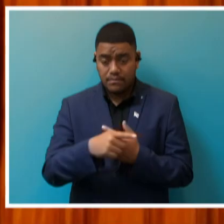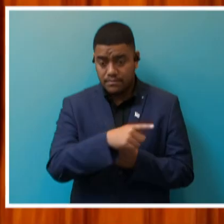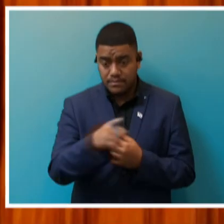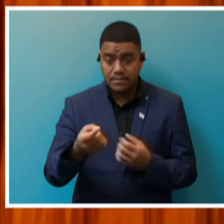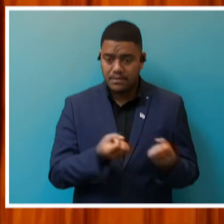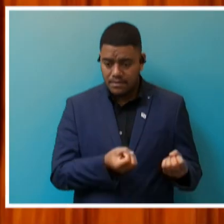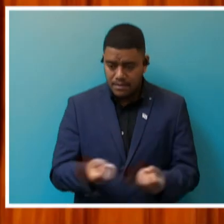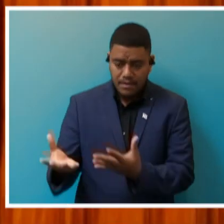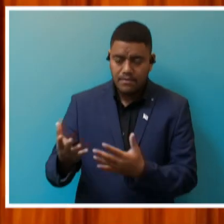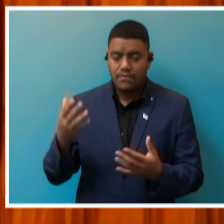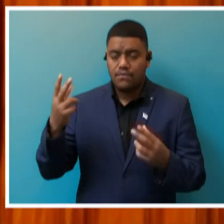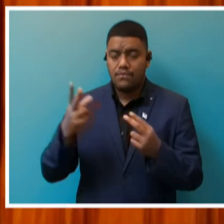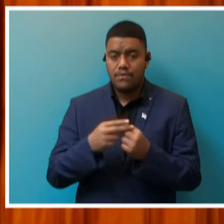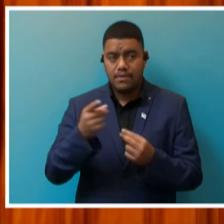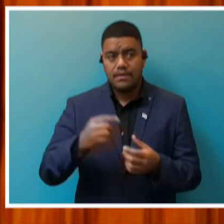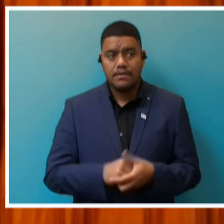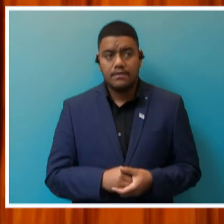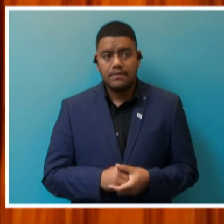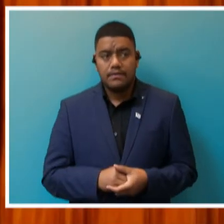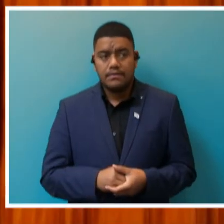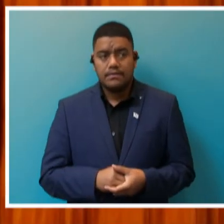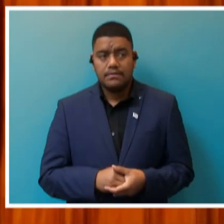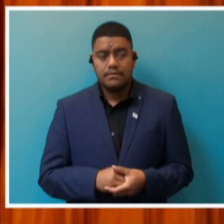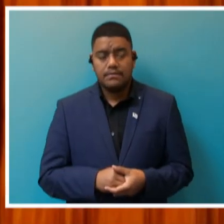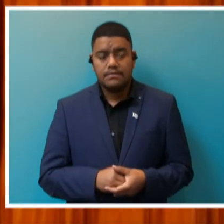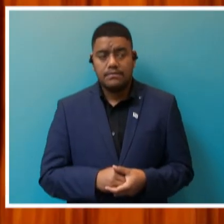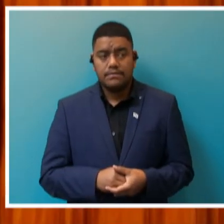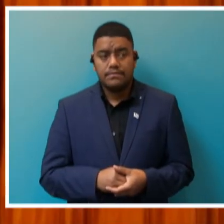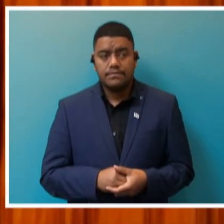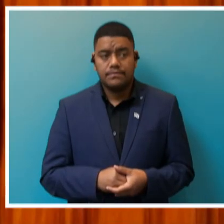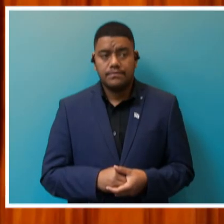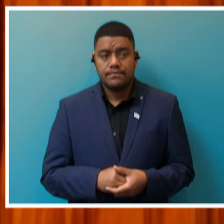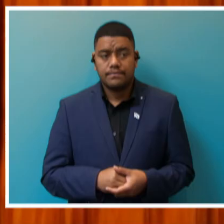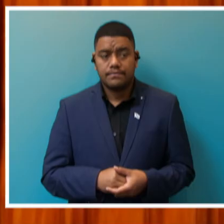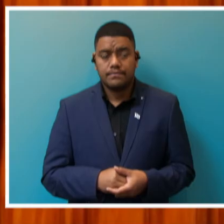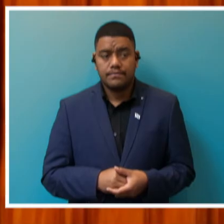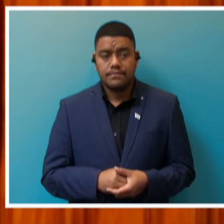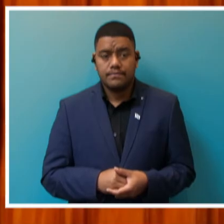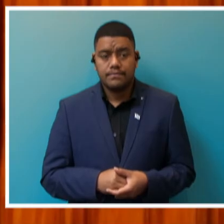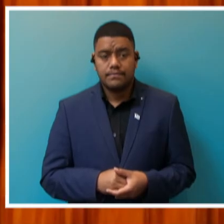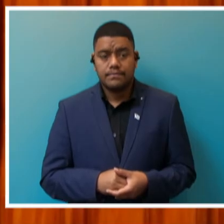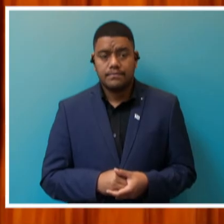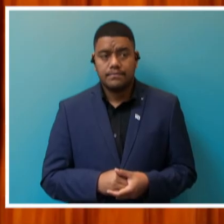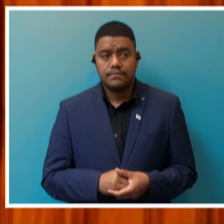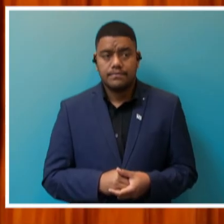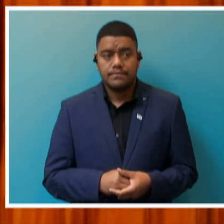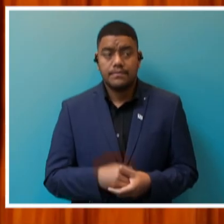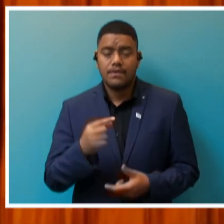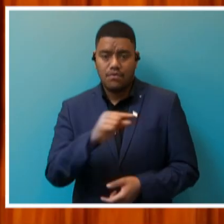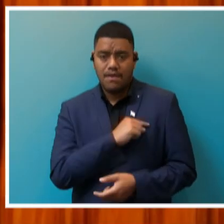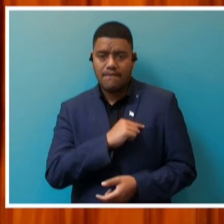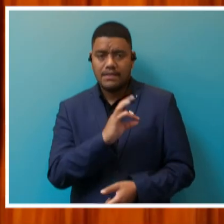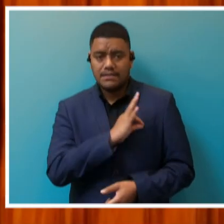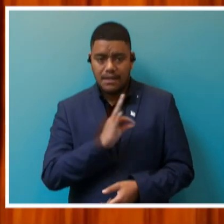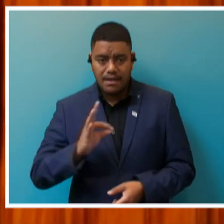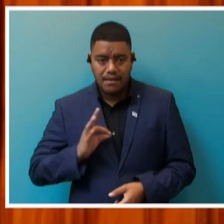in accordance with the accredited curriculum standards, and institutions employ qualified staff,